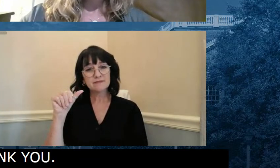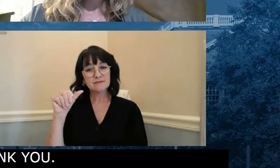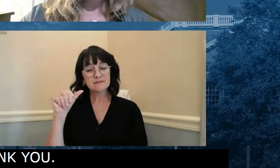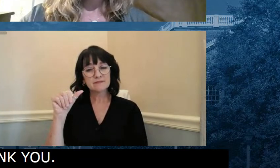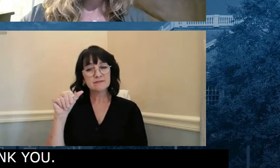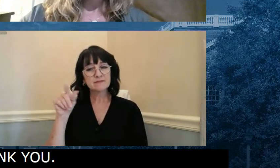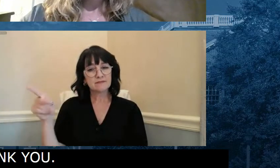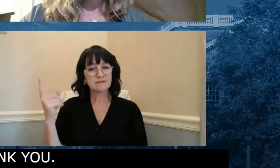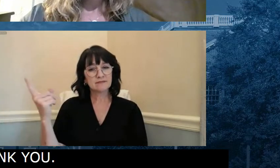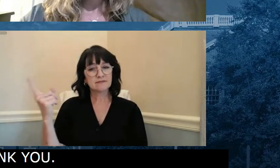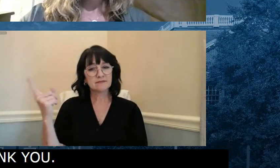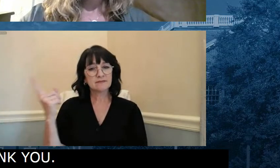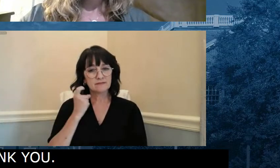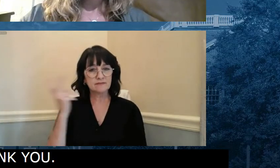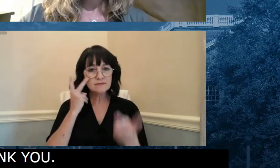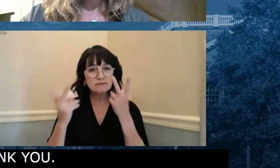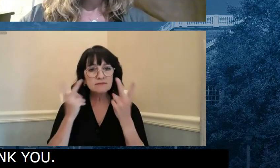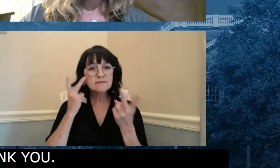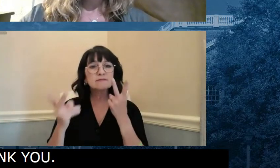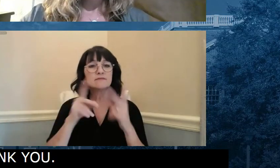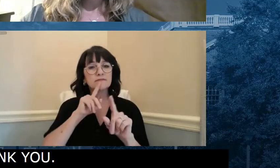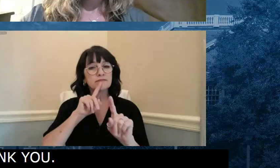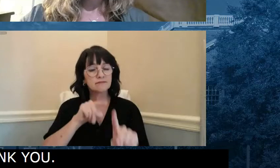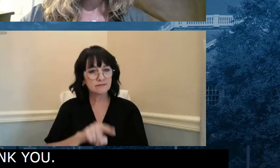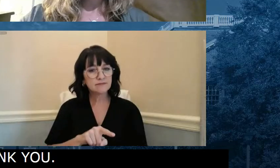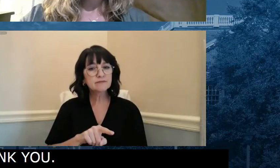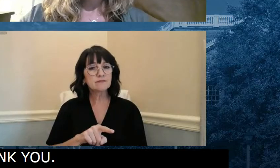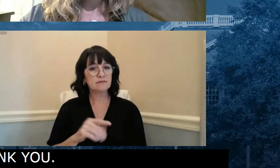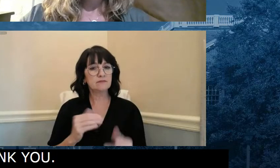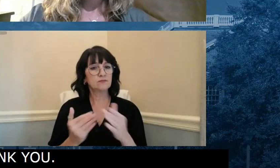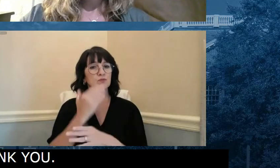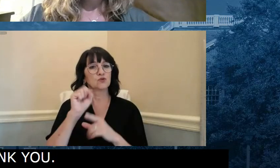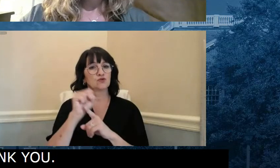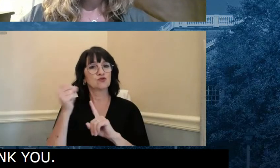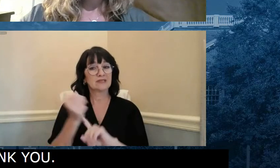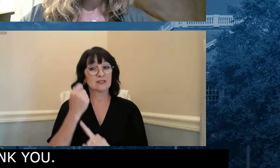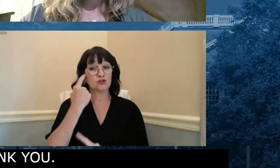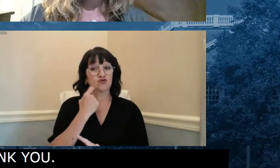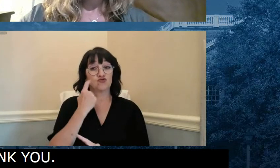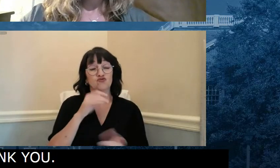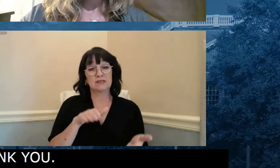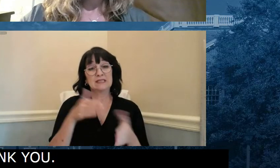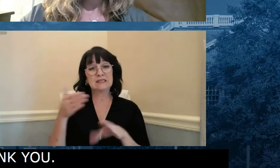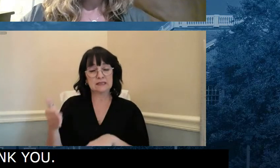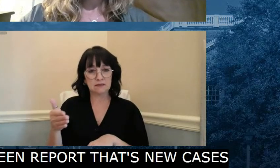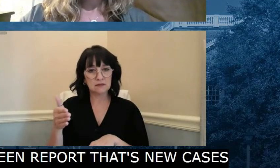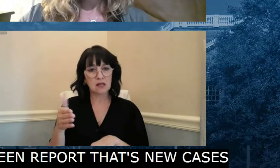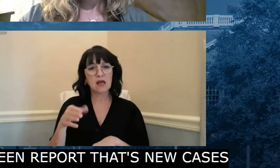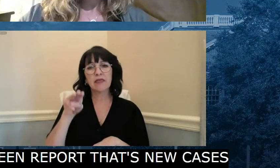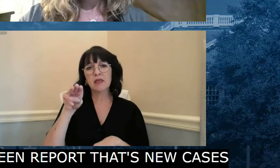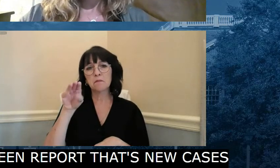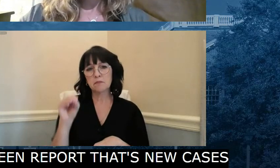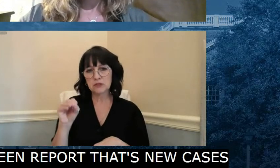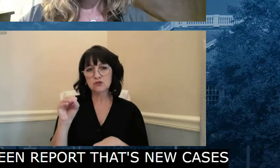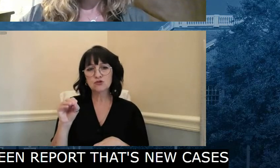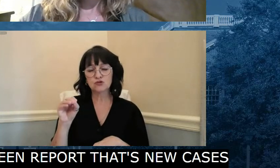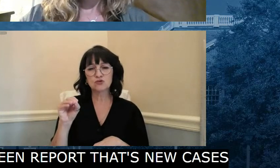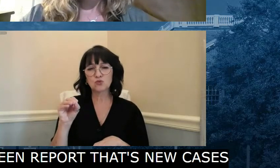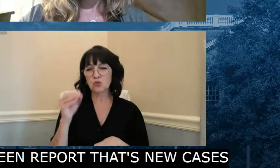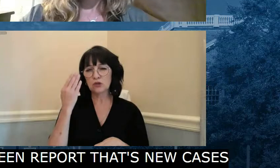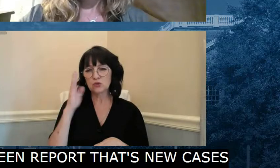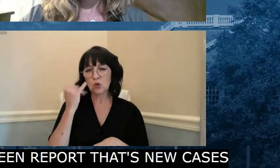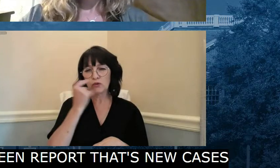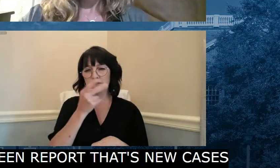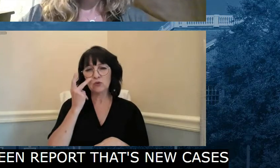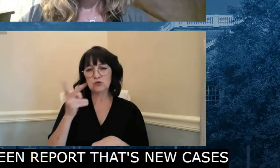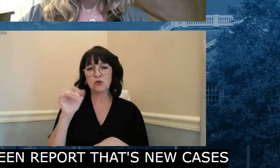Clara says she's seen reports that new cases and all recent deaths due to COVID-19 in Missouri, I don't know if you're familiar with the study, but are